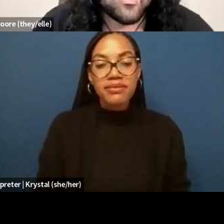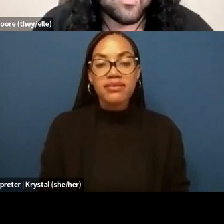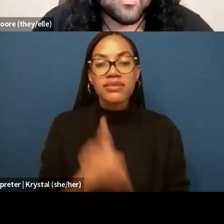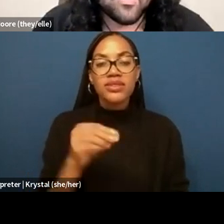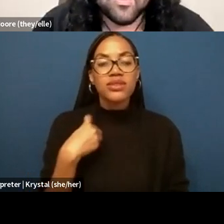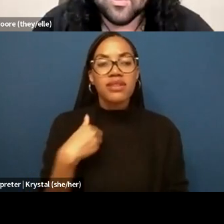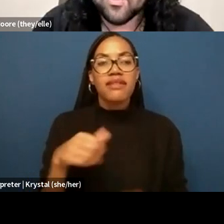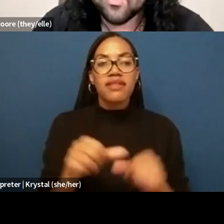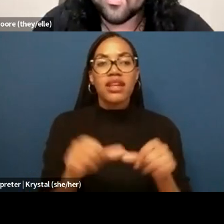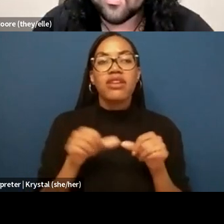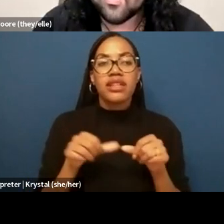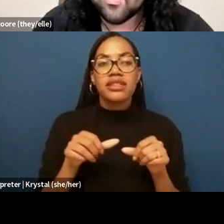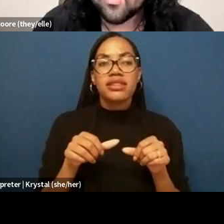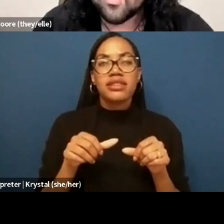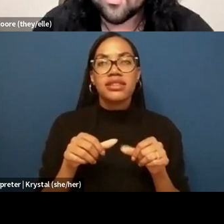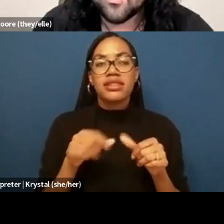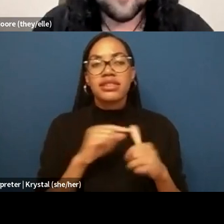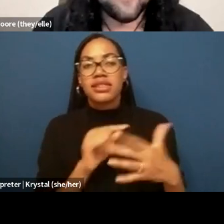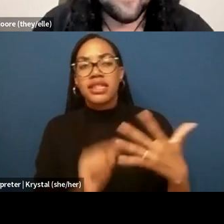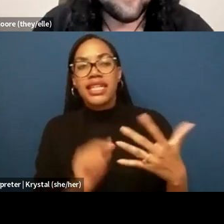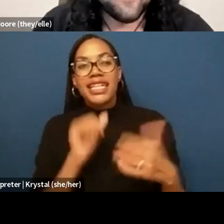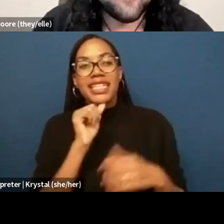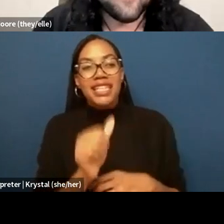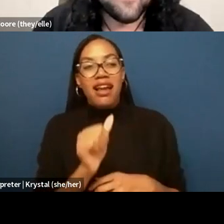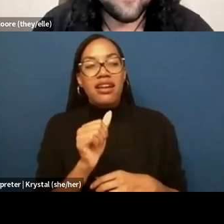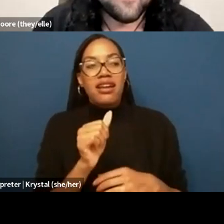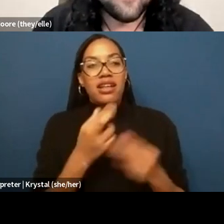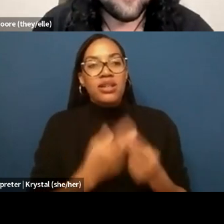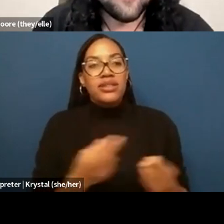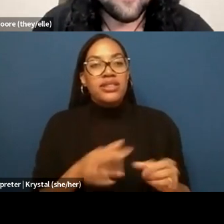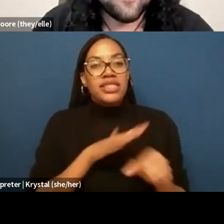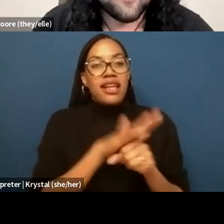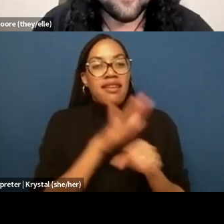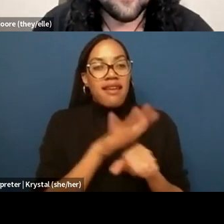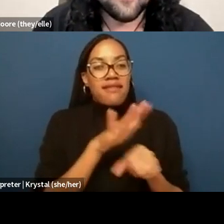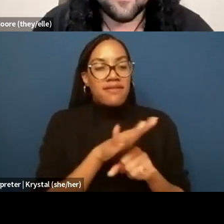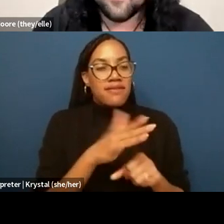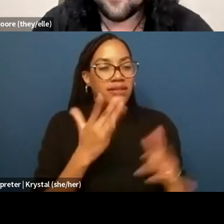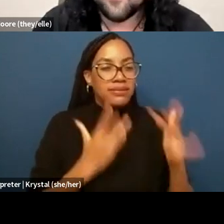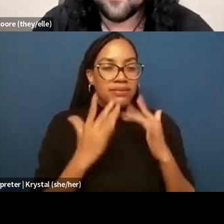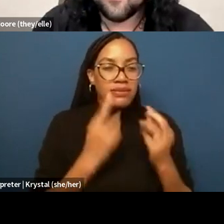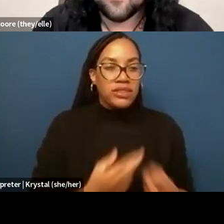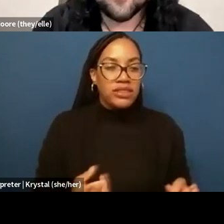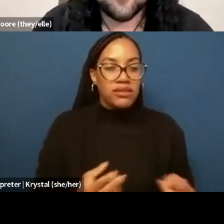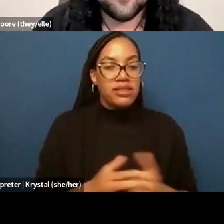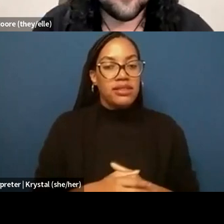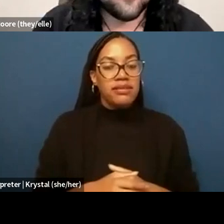I think are under-resourced, and I just wanted to note just a few there. So with, as was noted,